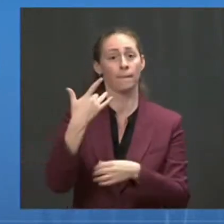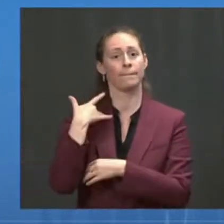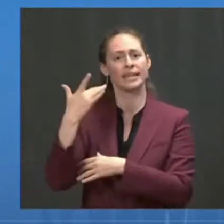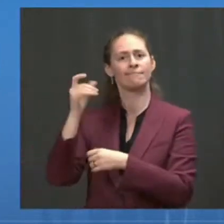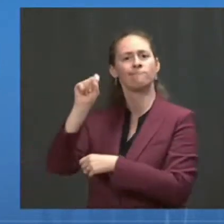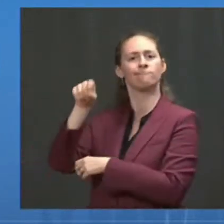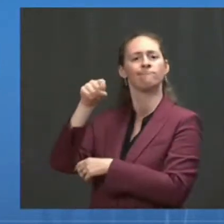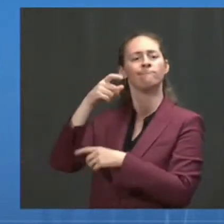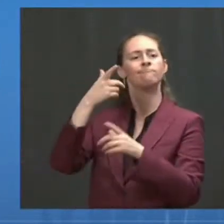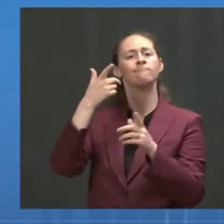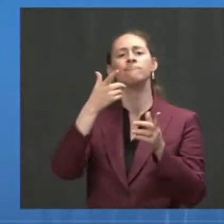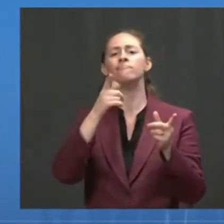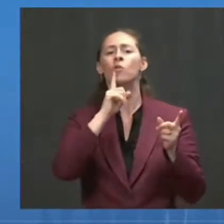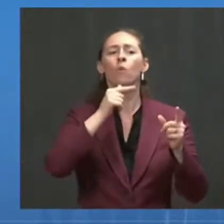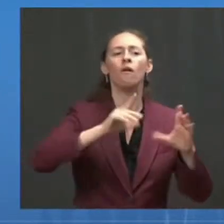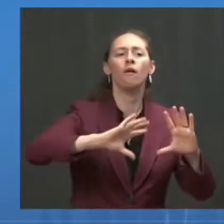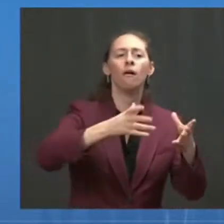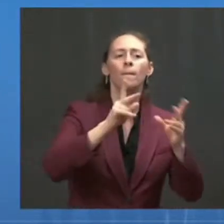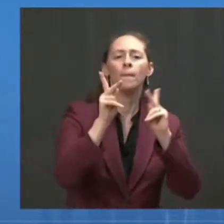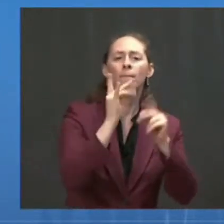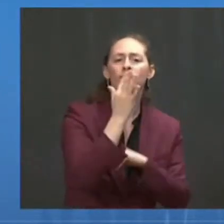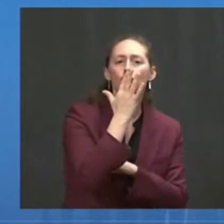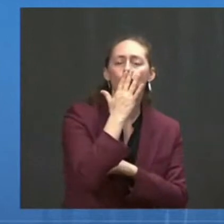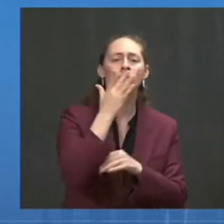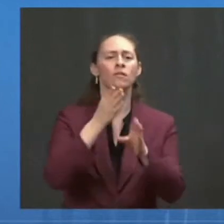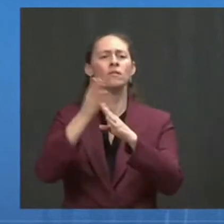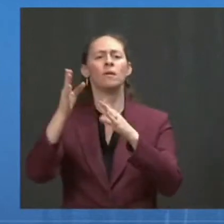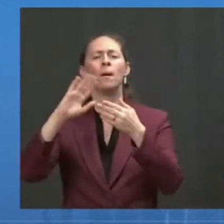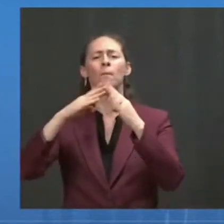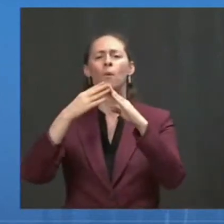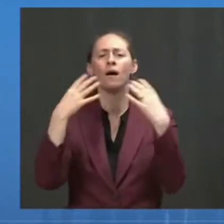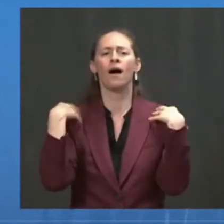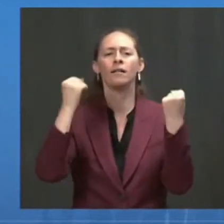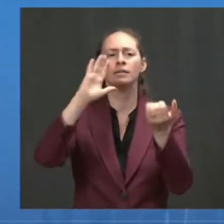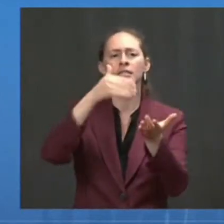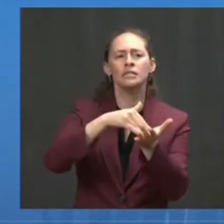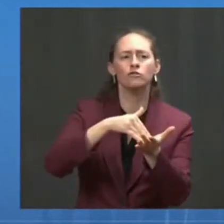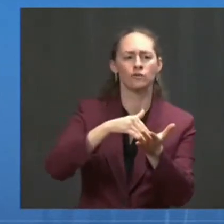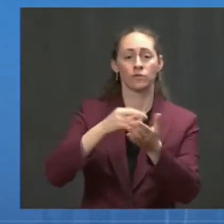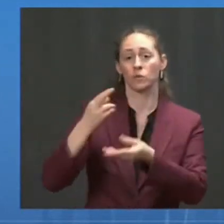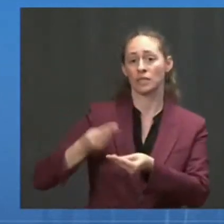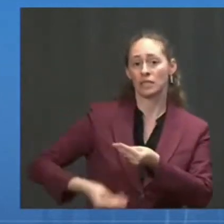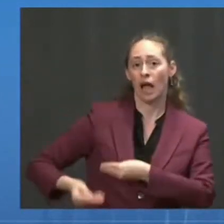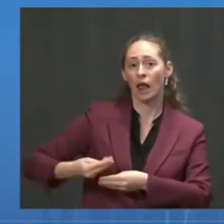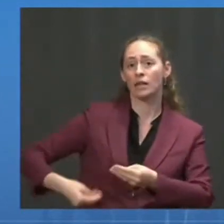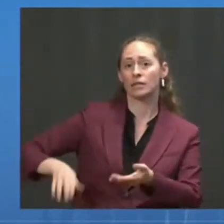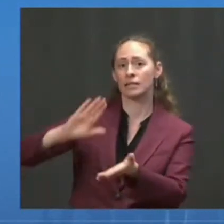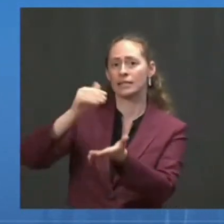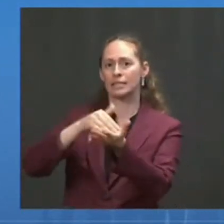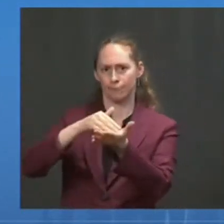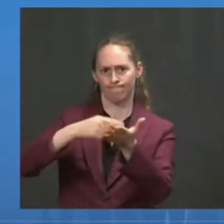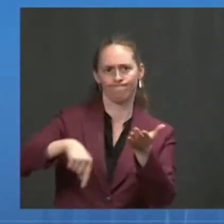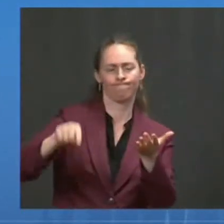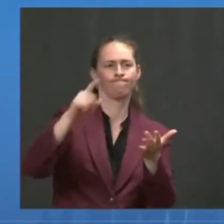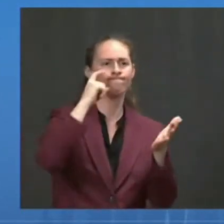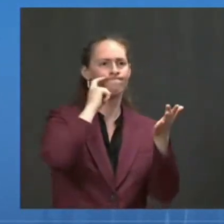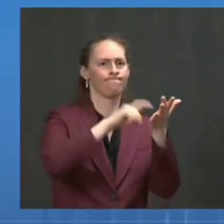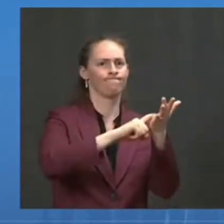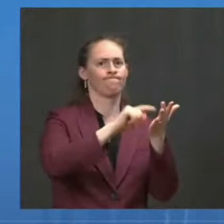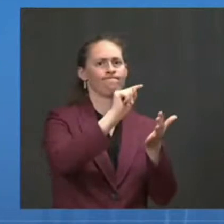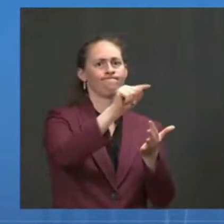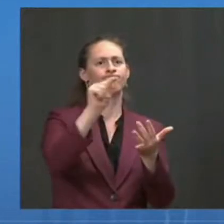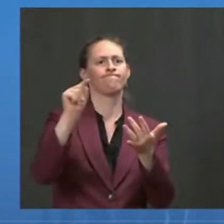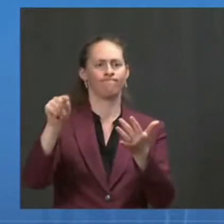through dialysis centers, and at our federal retail pharmacy partners. Since President Biden made all